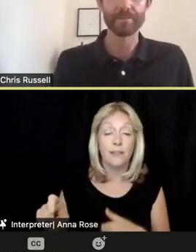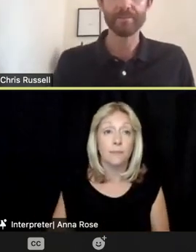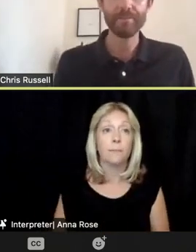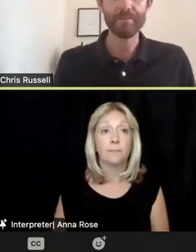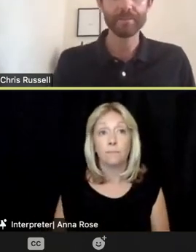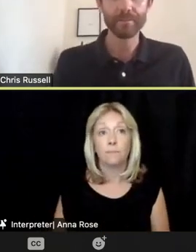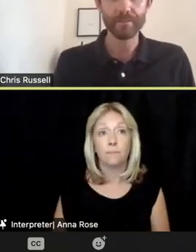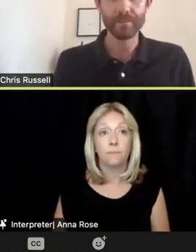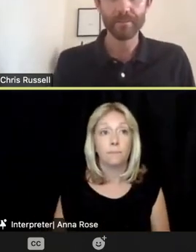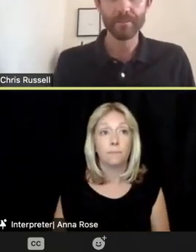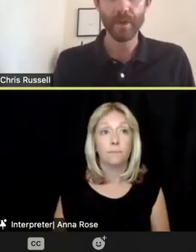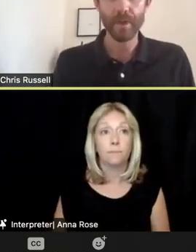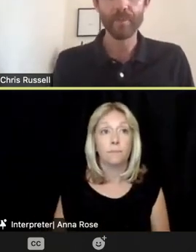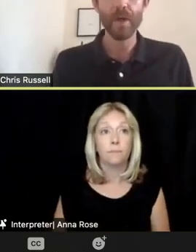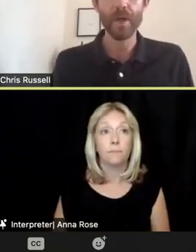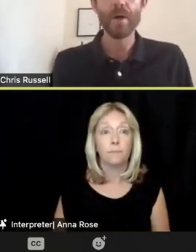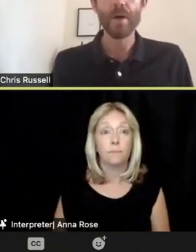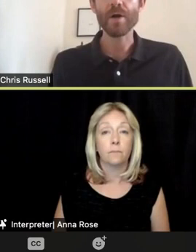scanning.